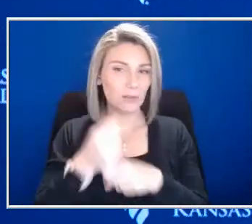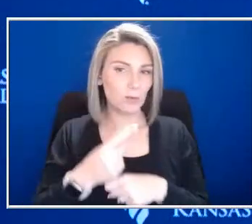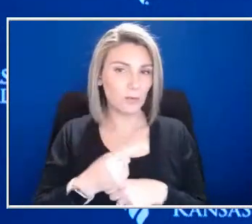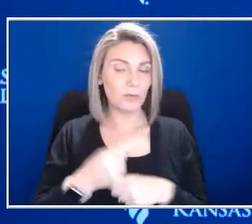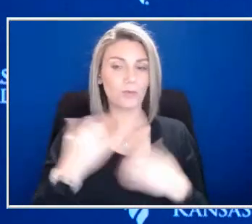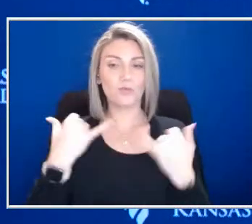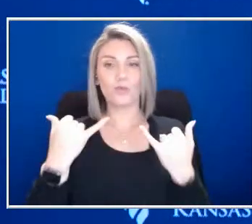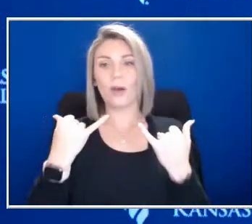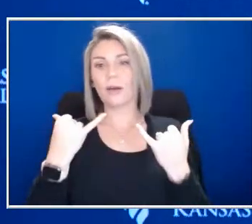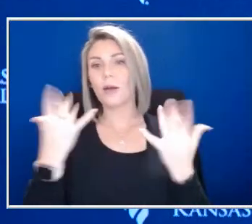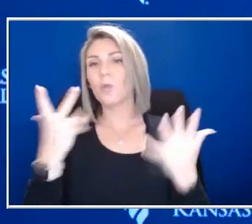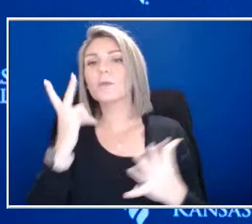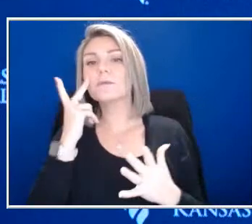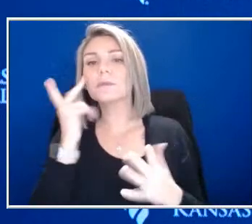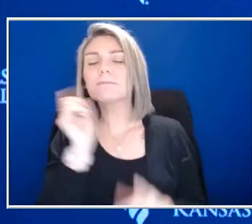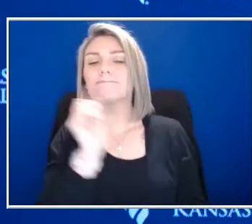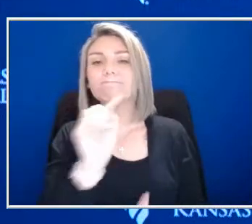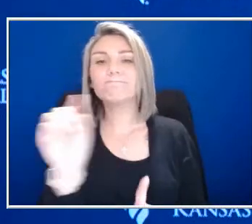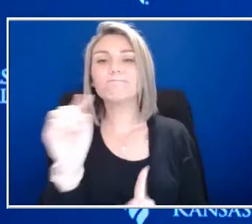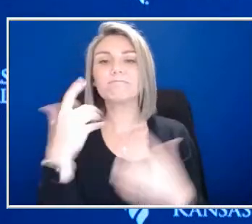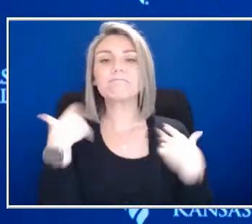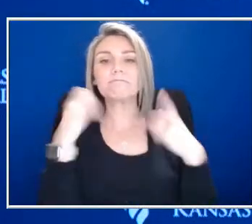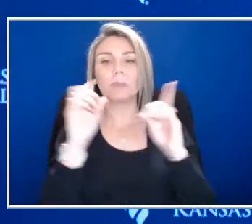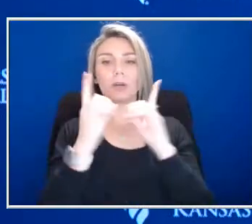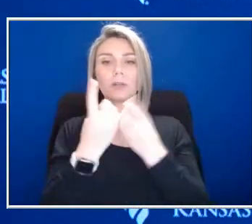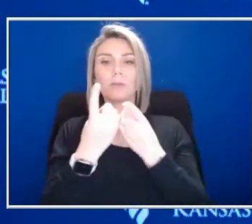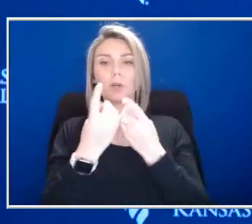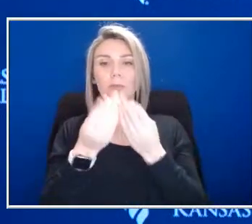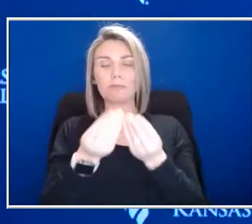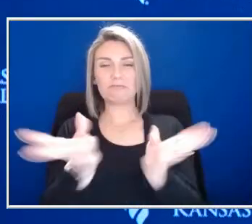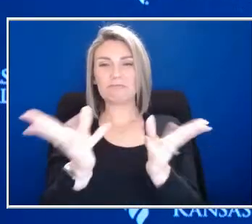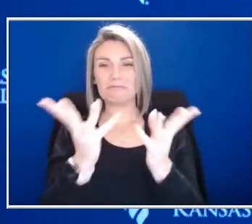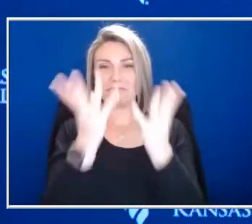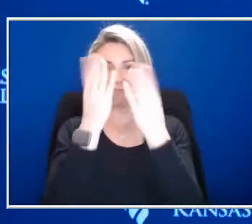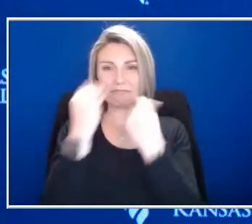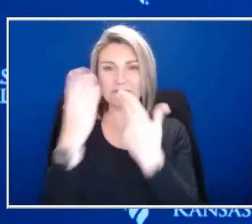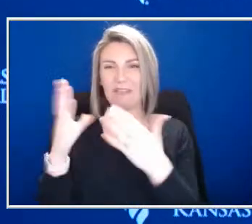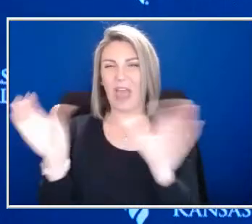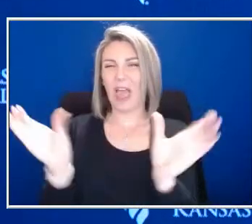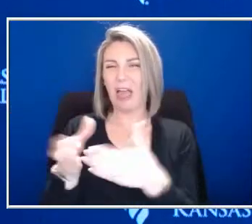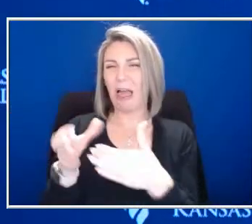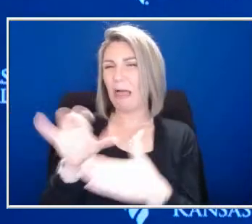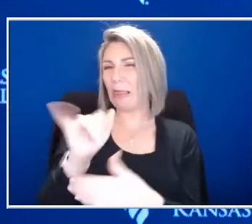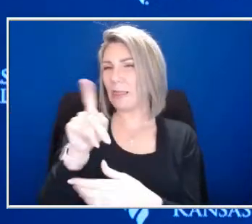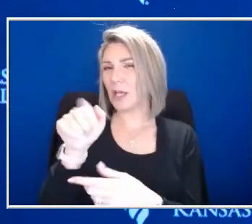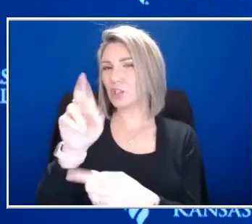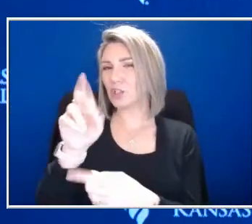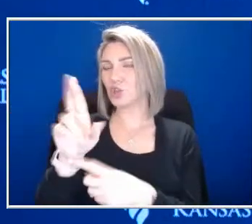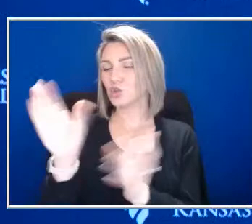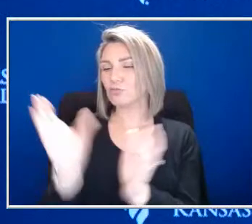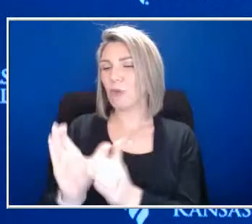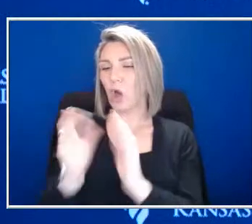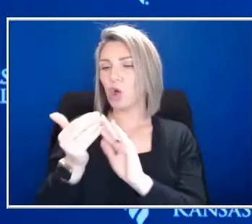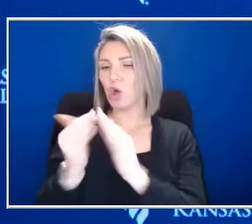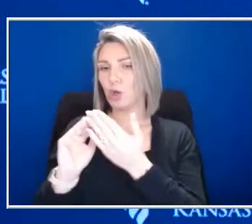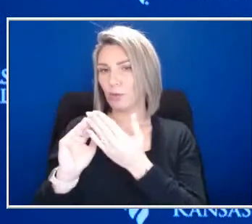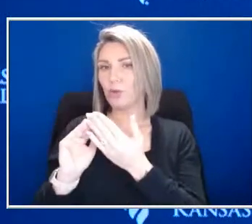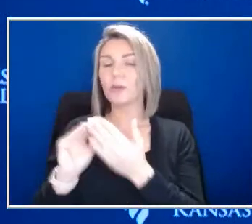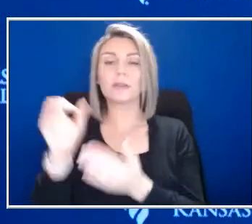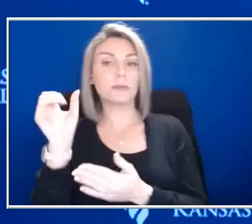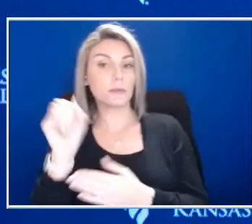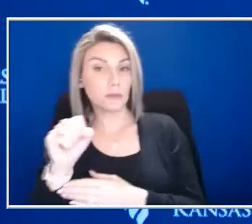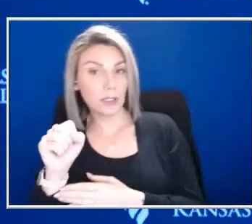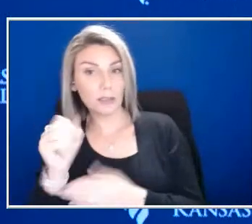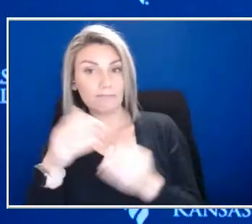they are seeing, what the health departments have put out, is that they've seen a cluster of cases in a smaller knit community. Yes, it is